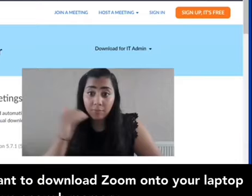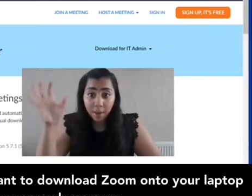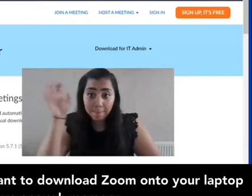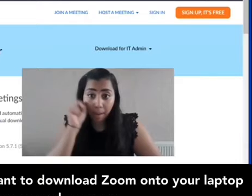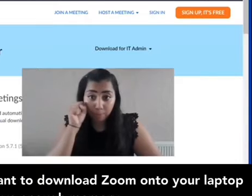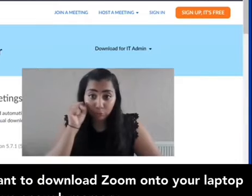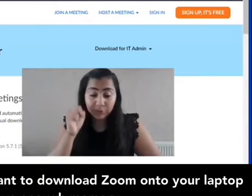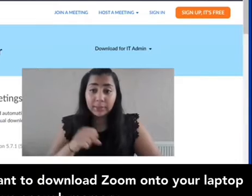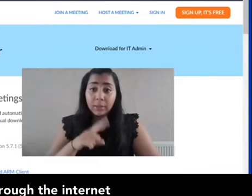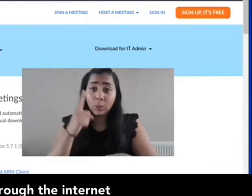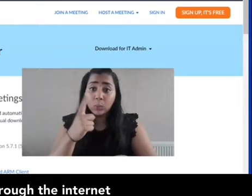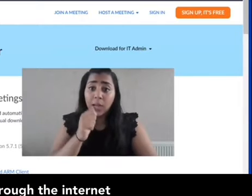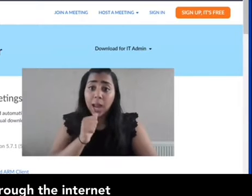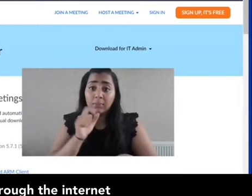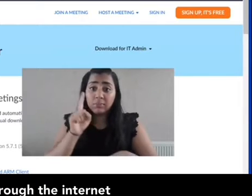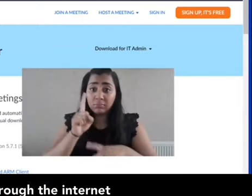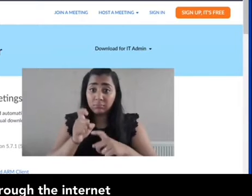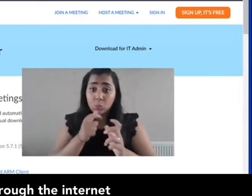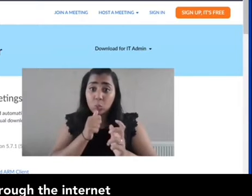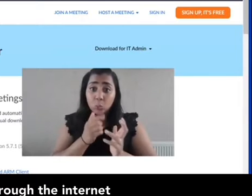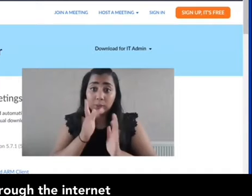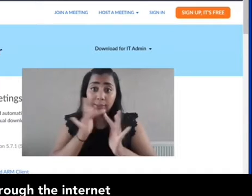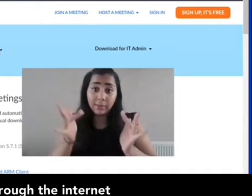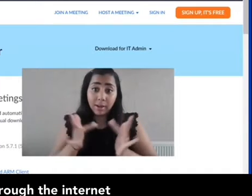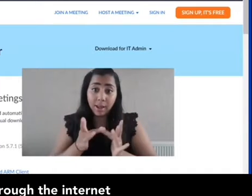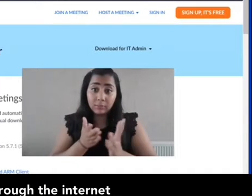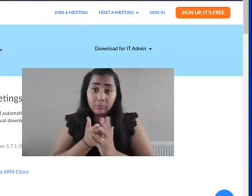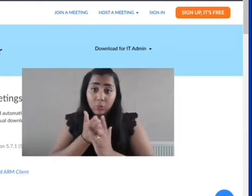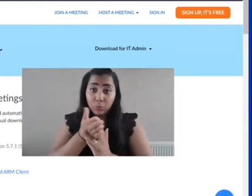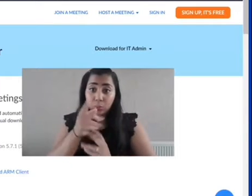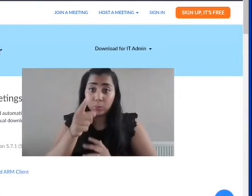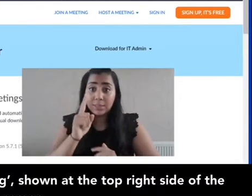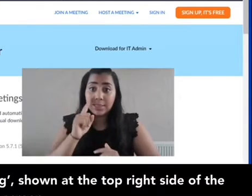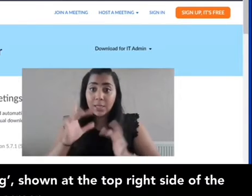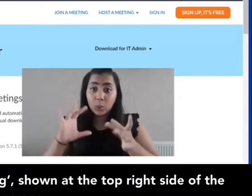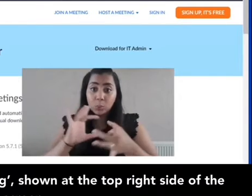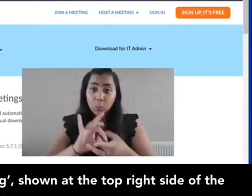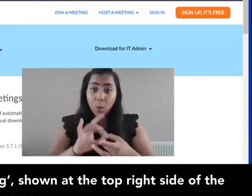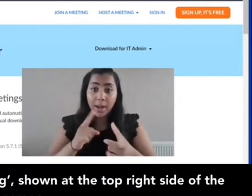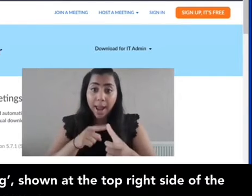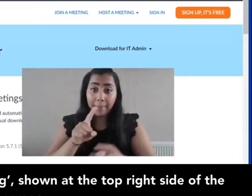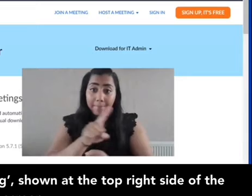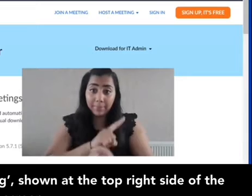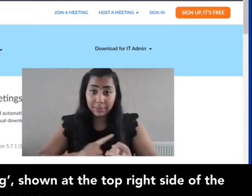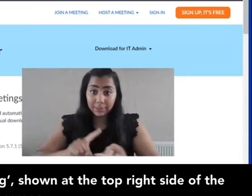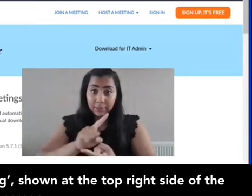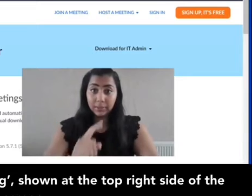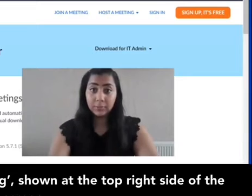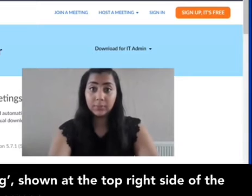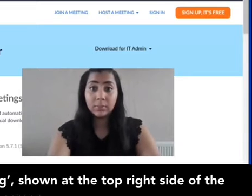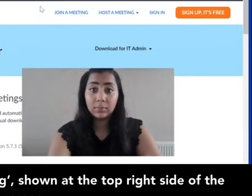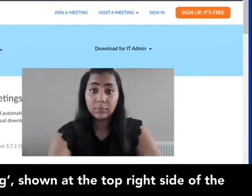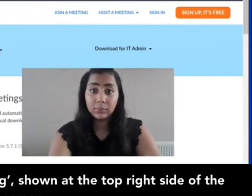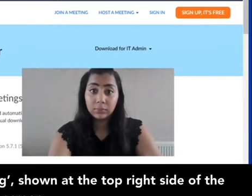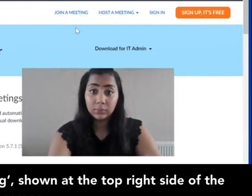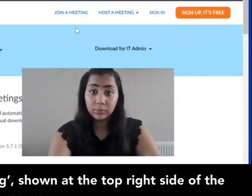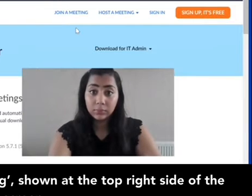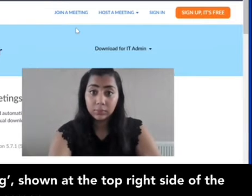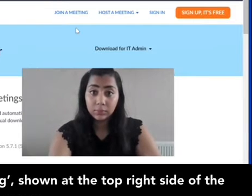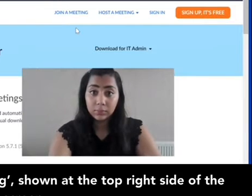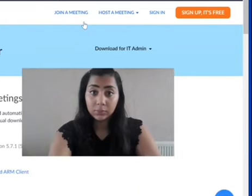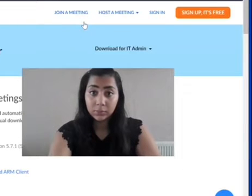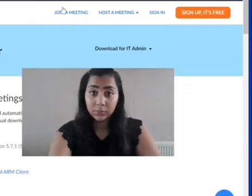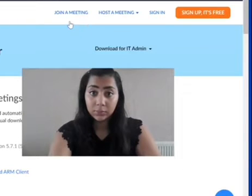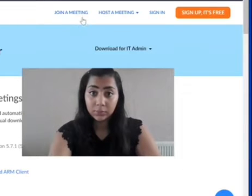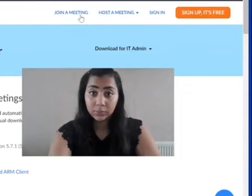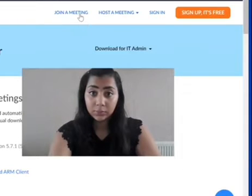memory, is to go through the internet by clicking on Join a Meeting, shown on the top right side of the